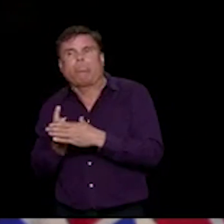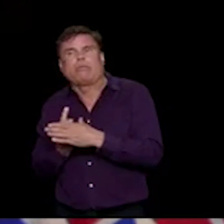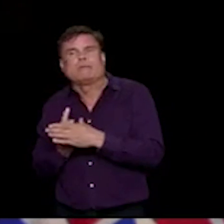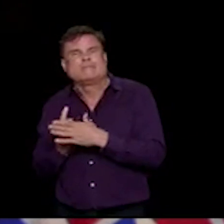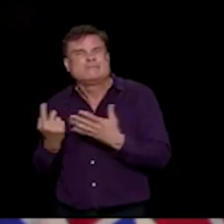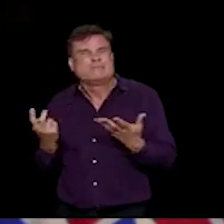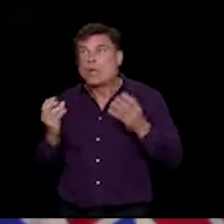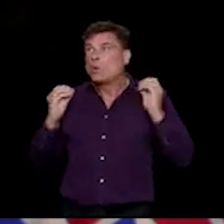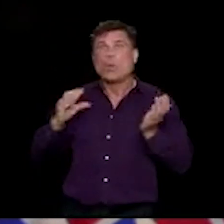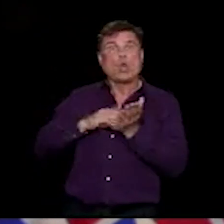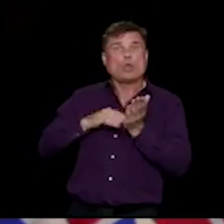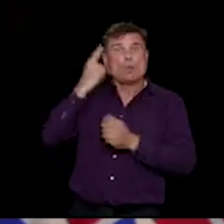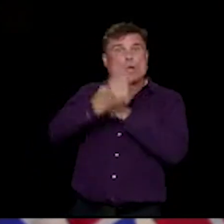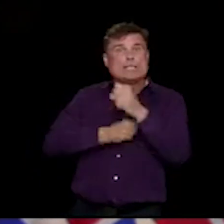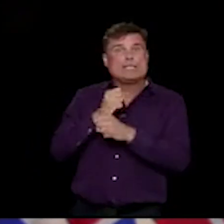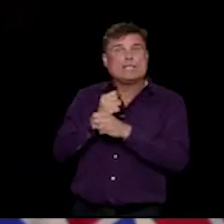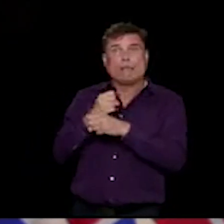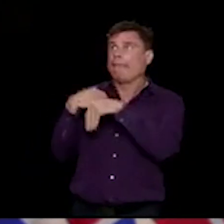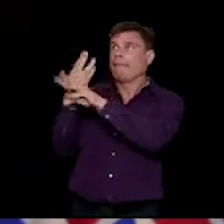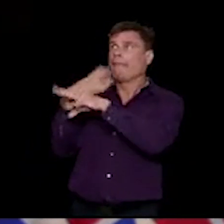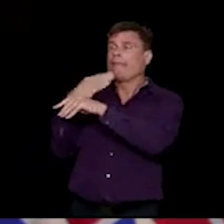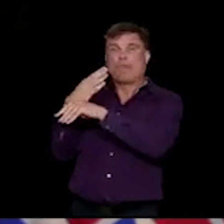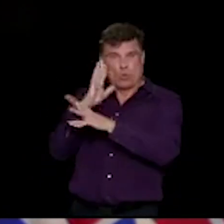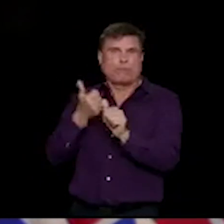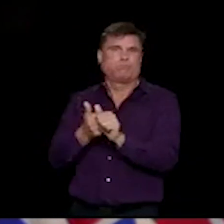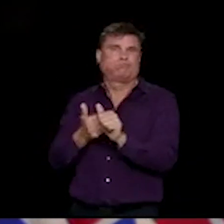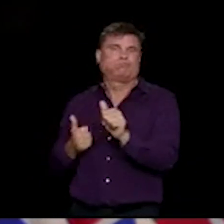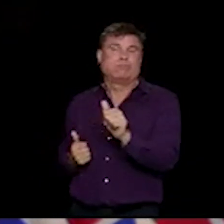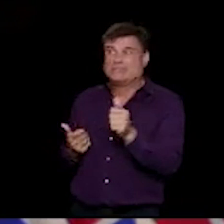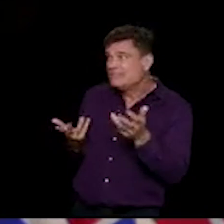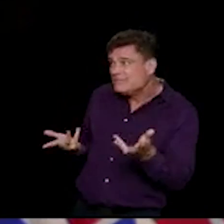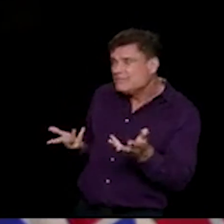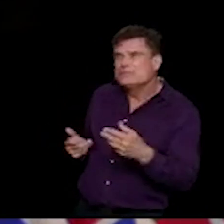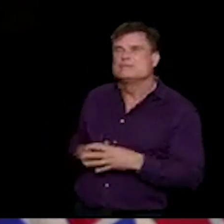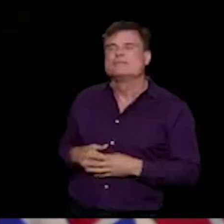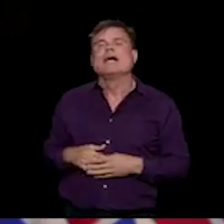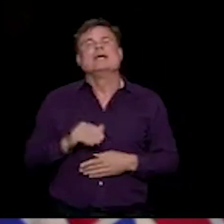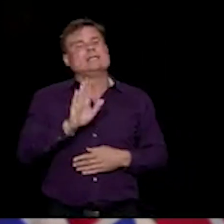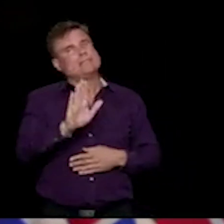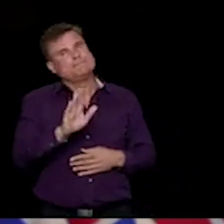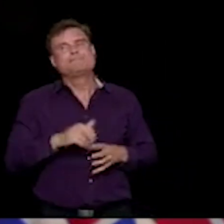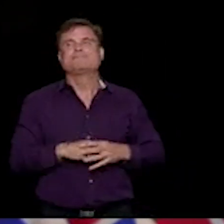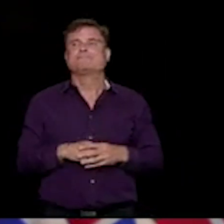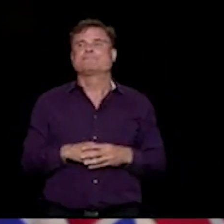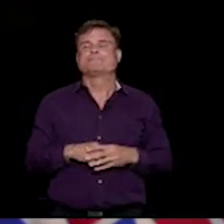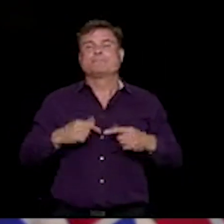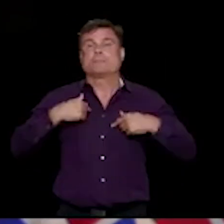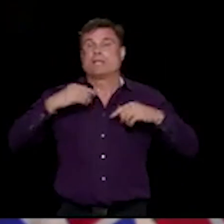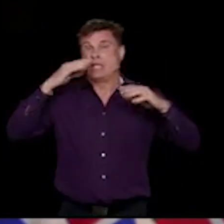child in a classroom setting as much as we can. We know that there will be hybrid situations needed in